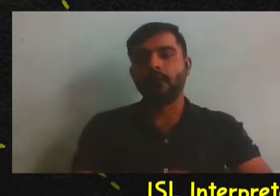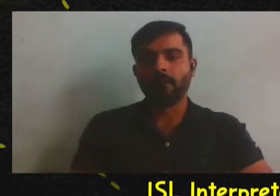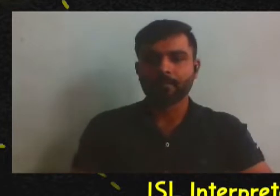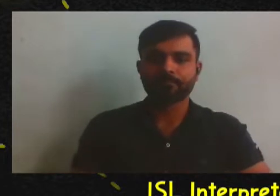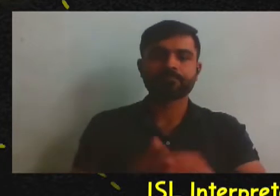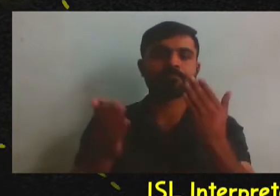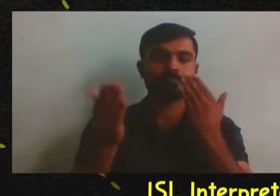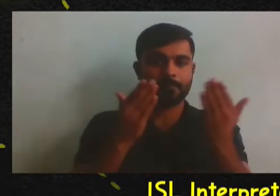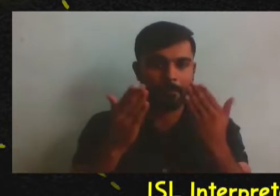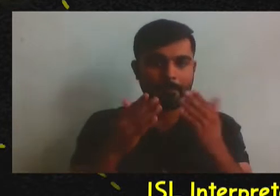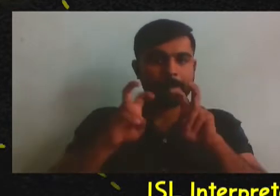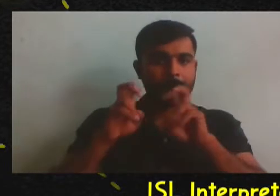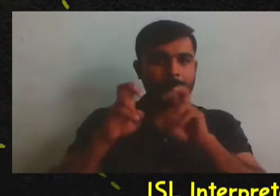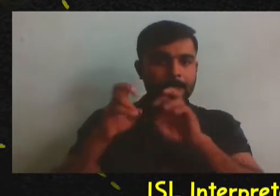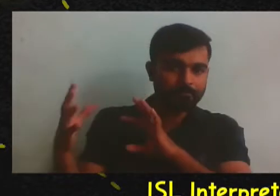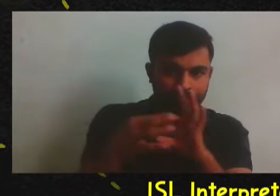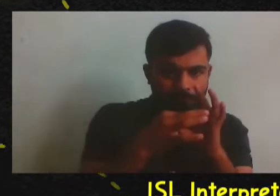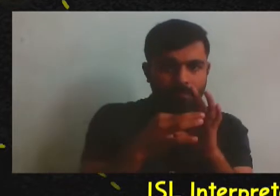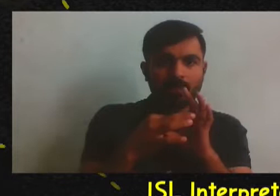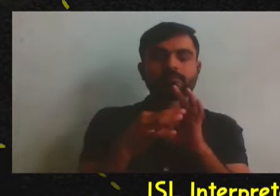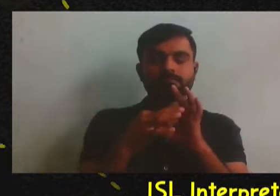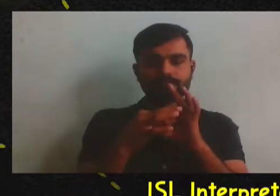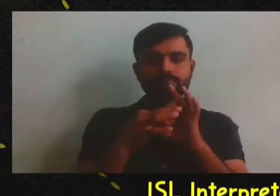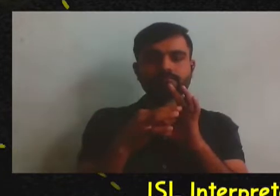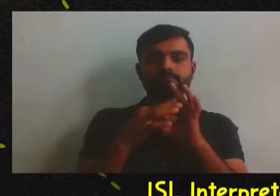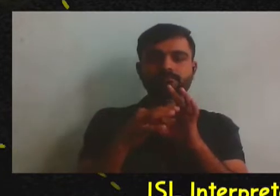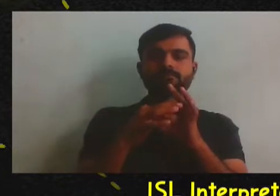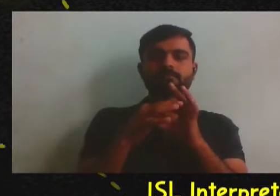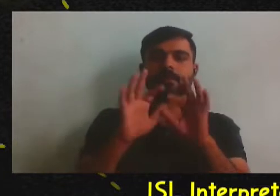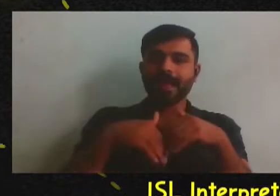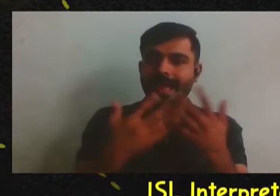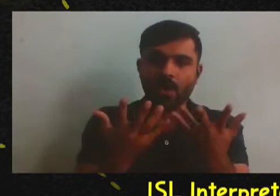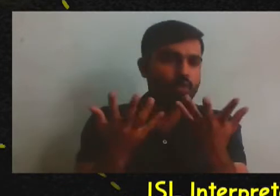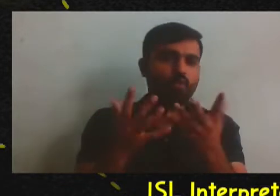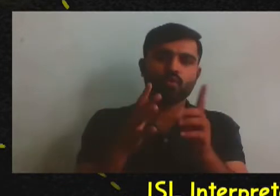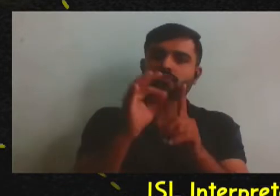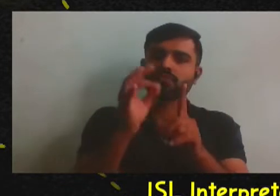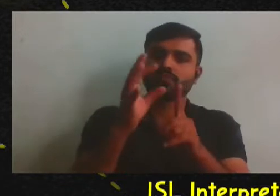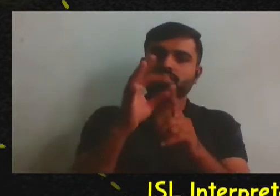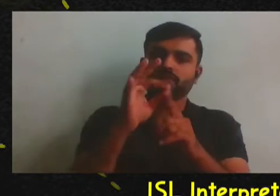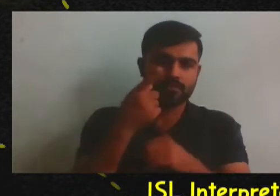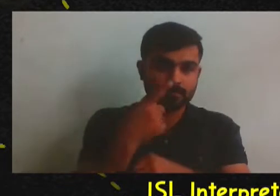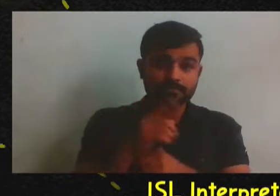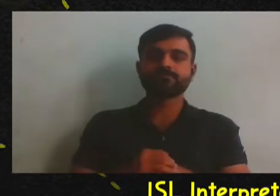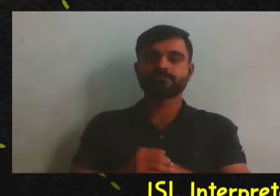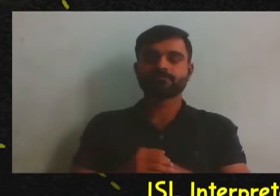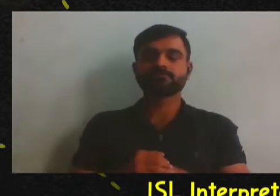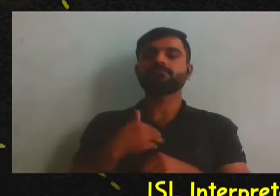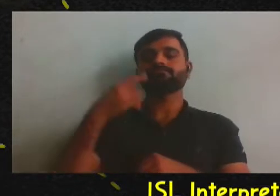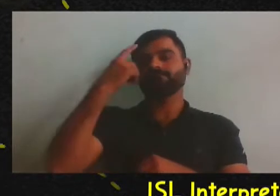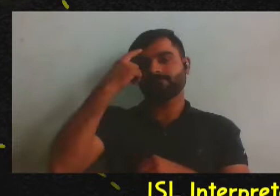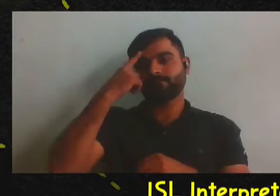service, regardless of how we phrase it, right? And I think the question